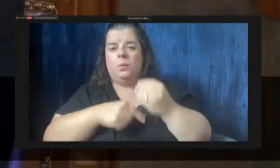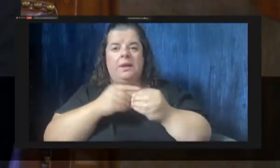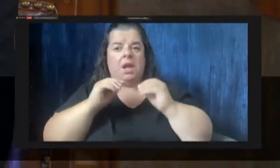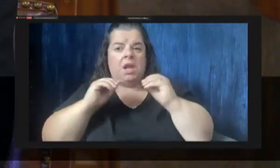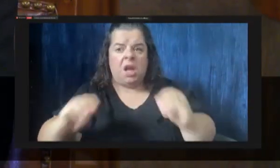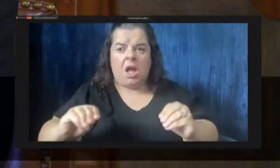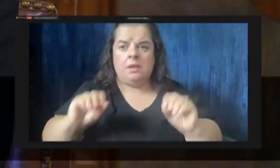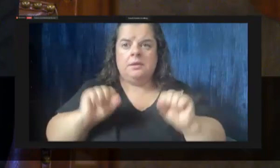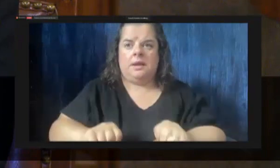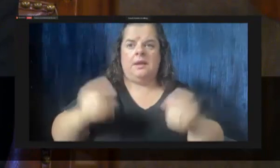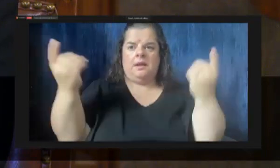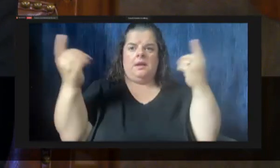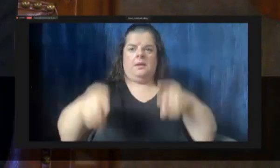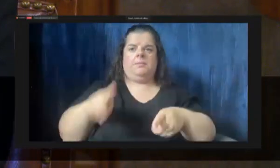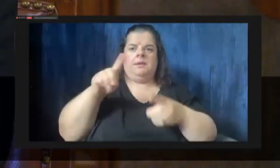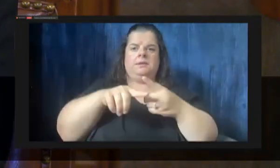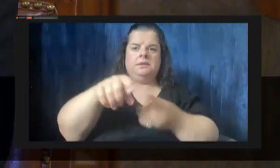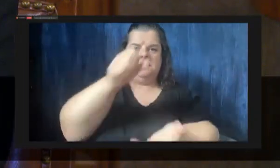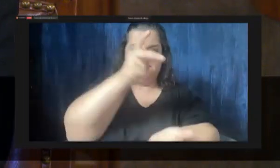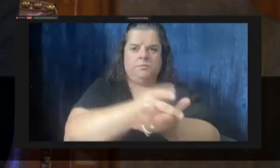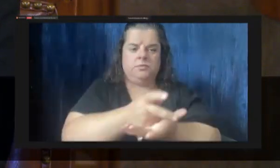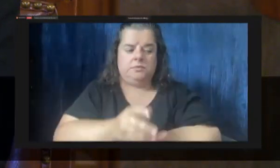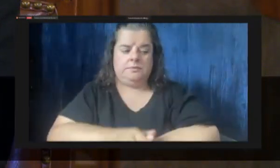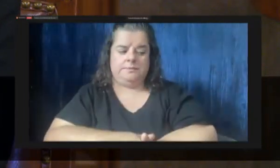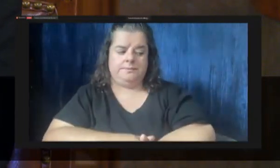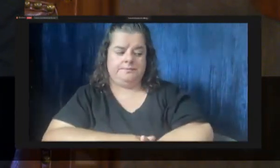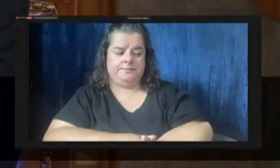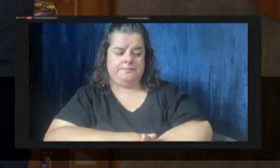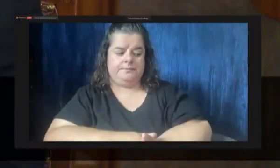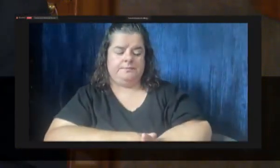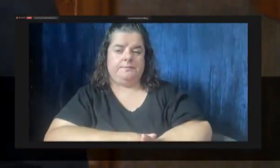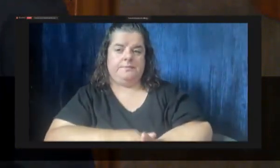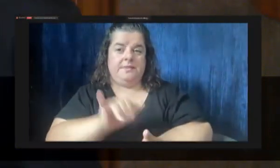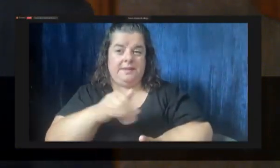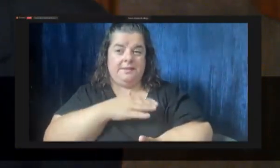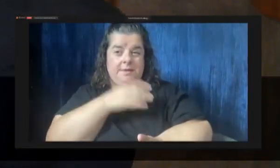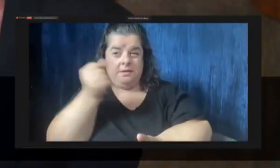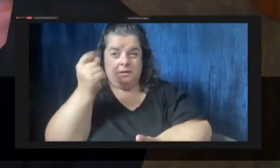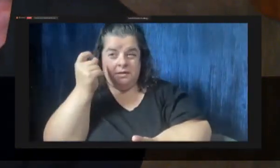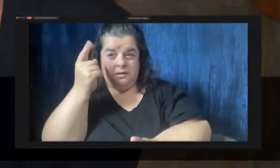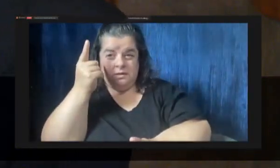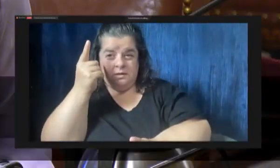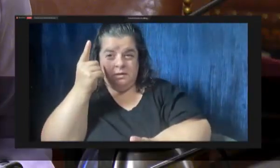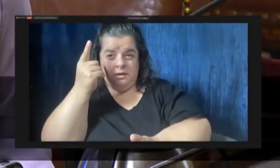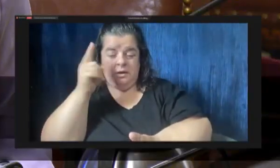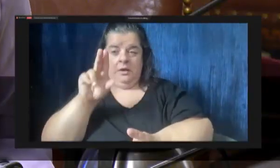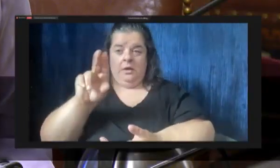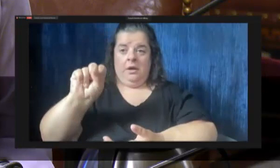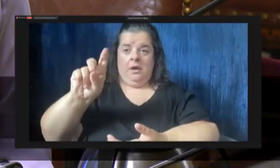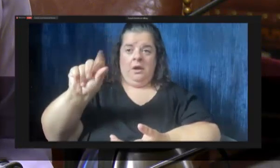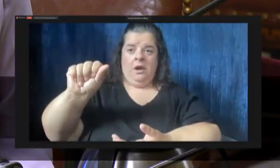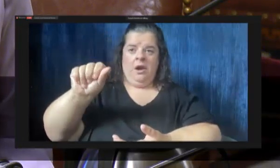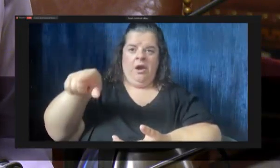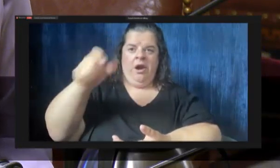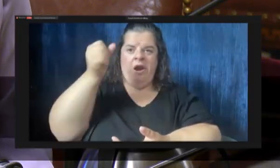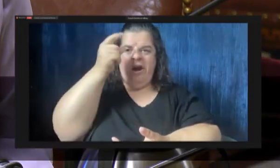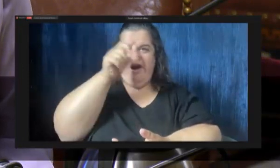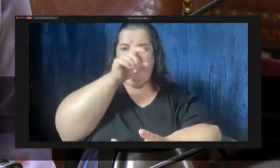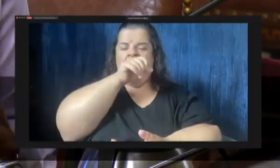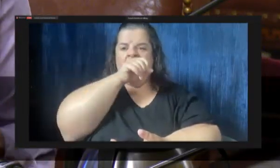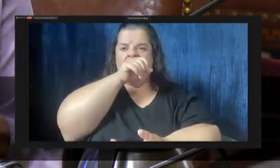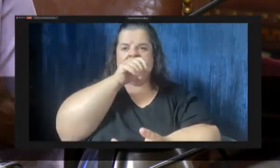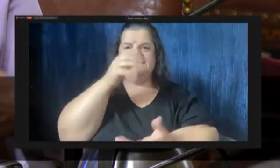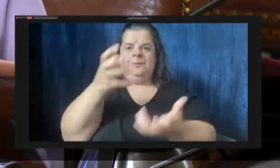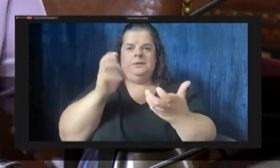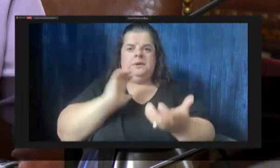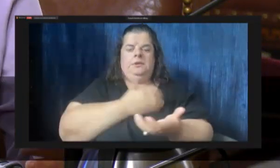until this is approved. Is that my understanding? The USDA, understandably, would like us to enter into a